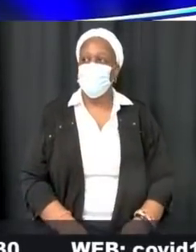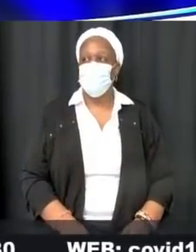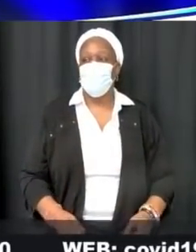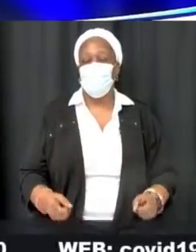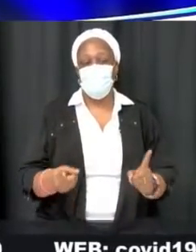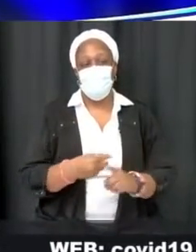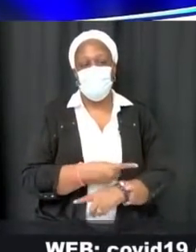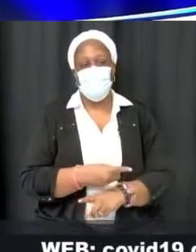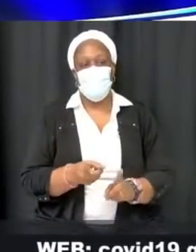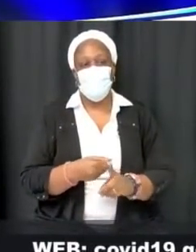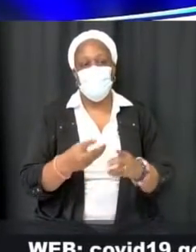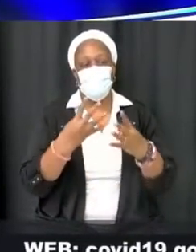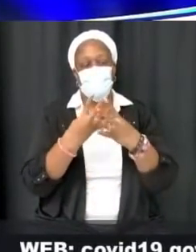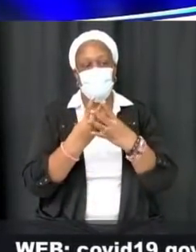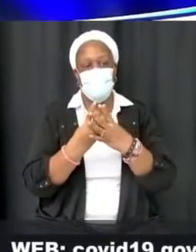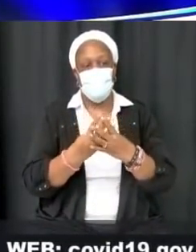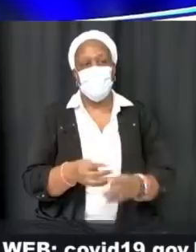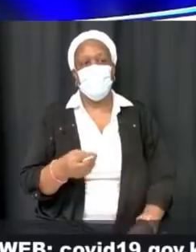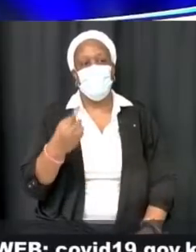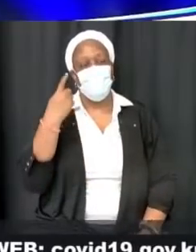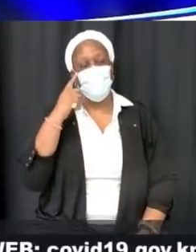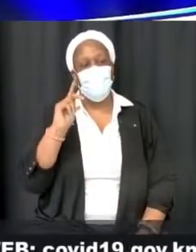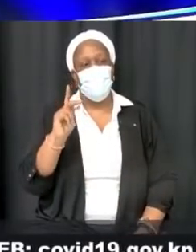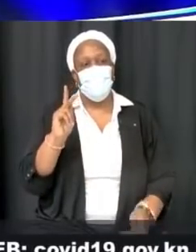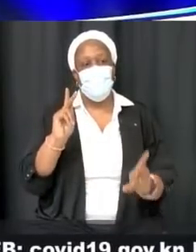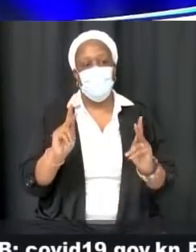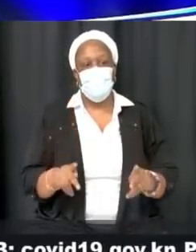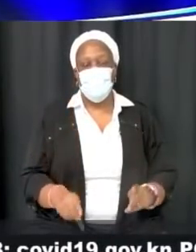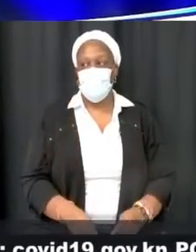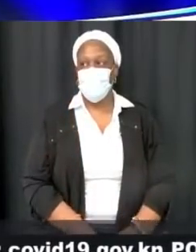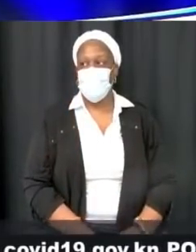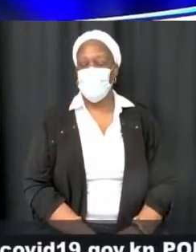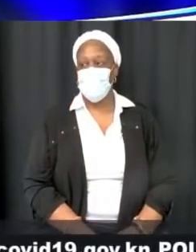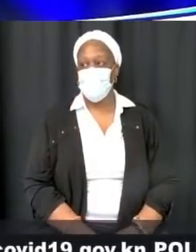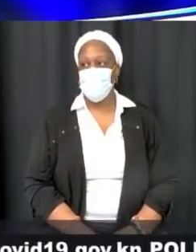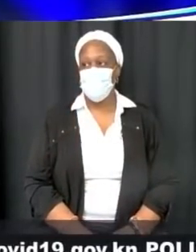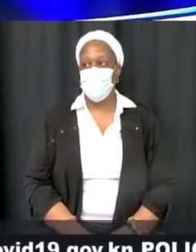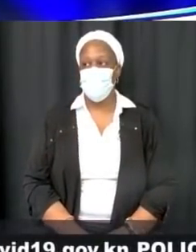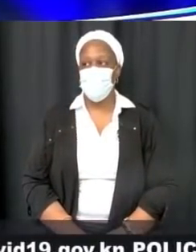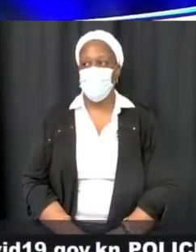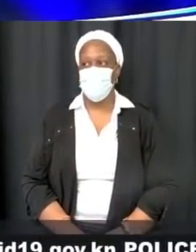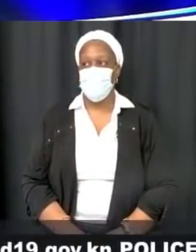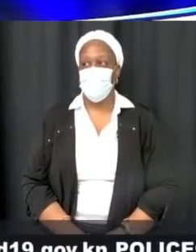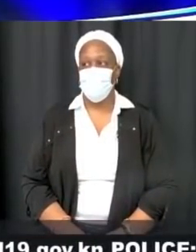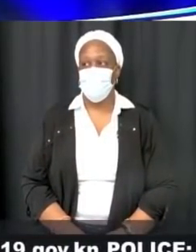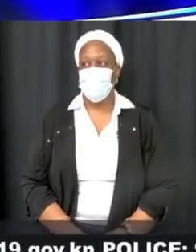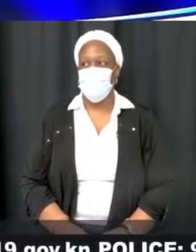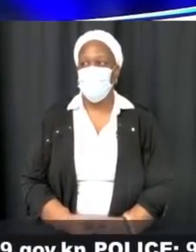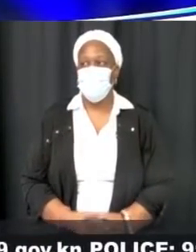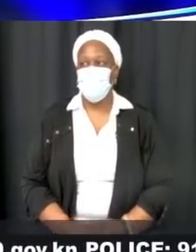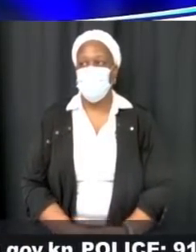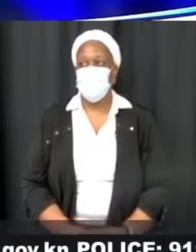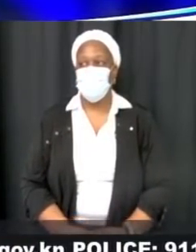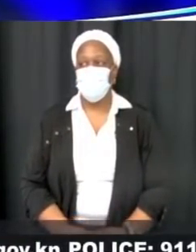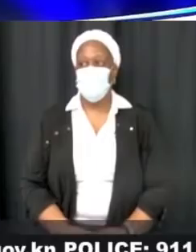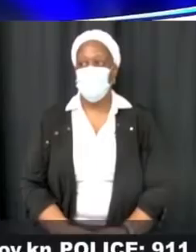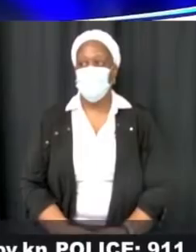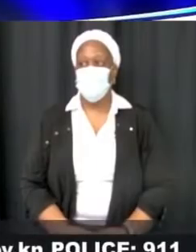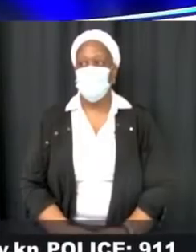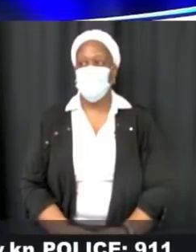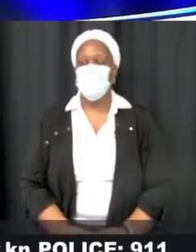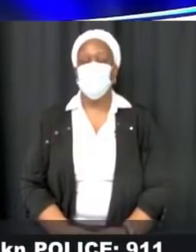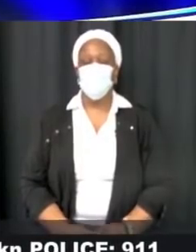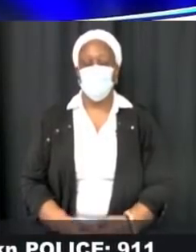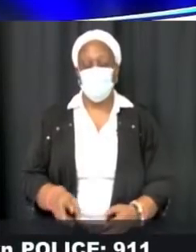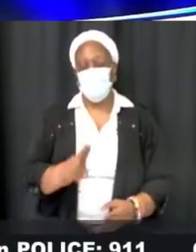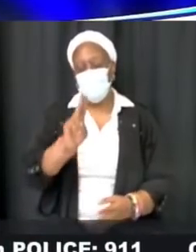PPE suits, a quantity of sanitizing liquid and so on to be used at the